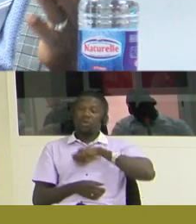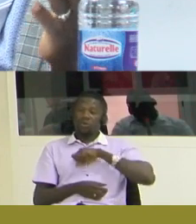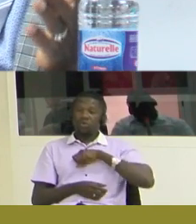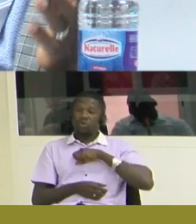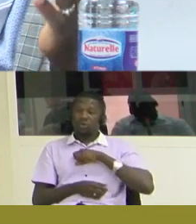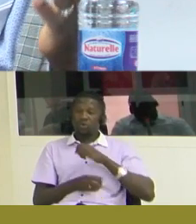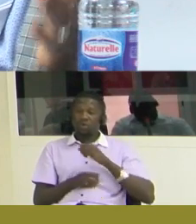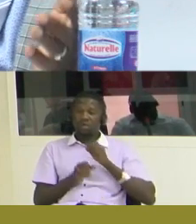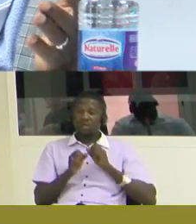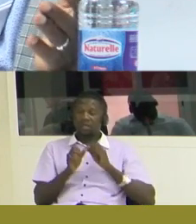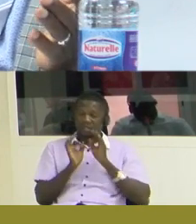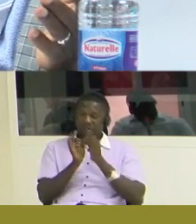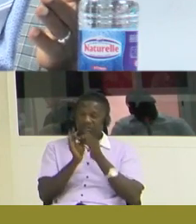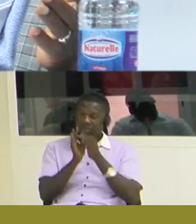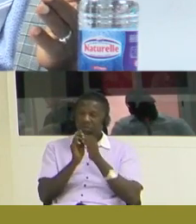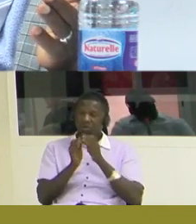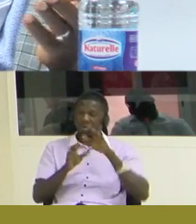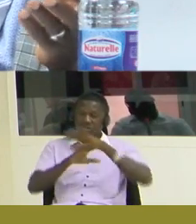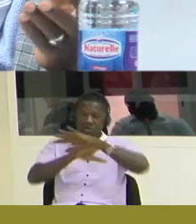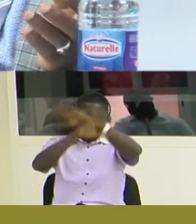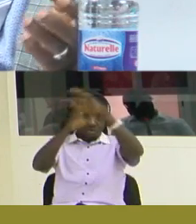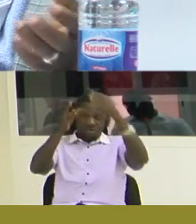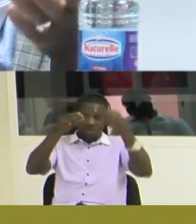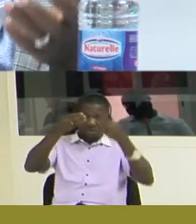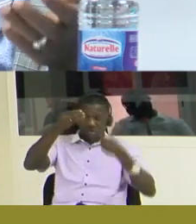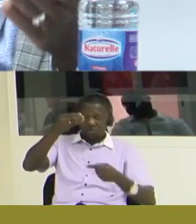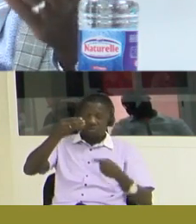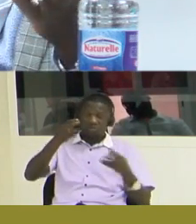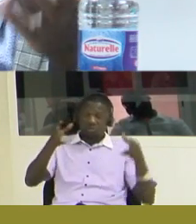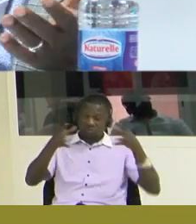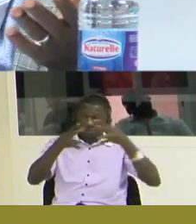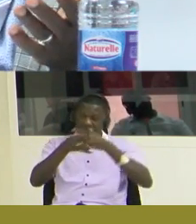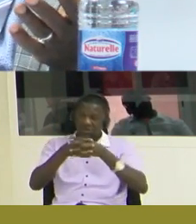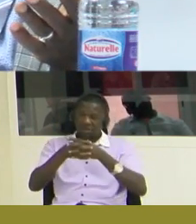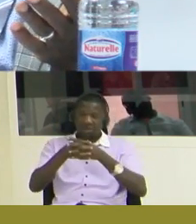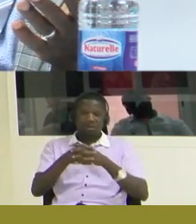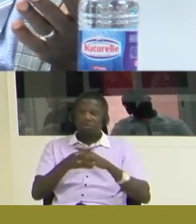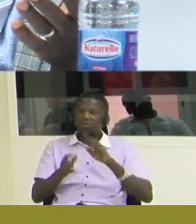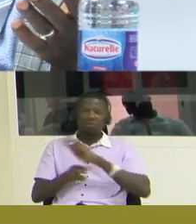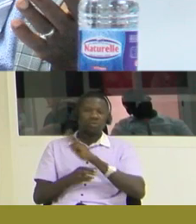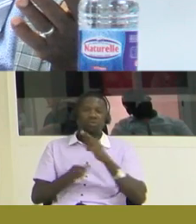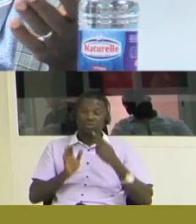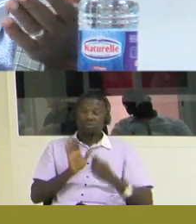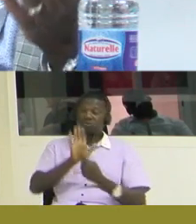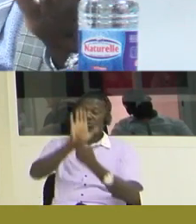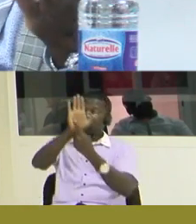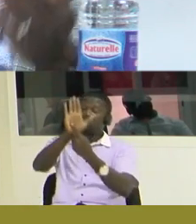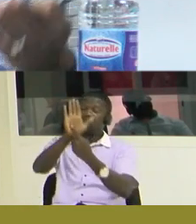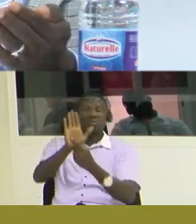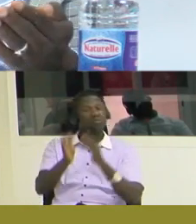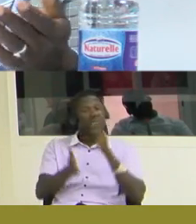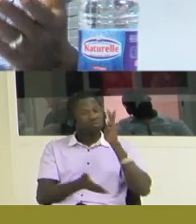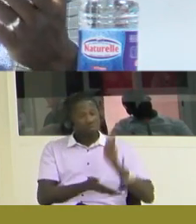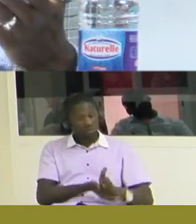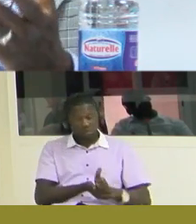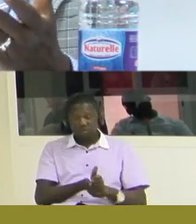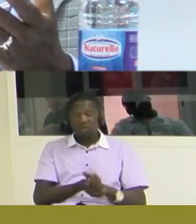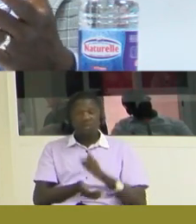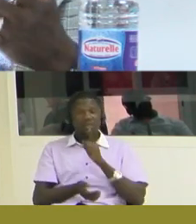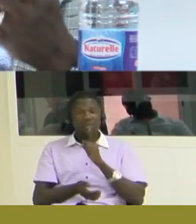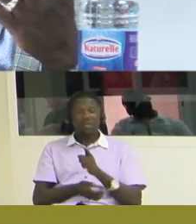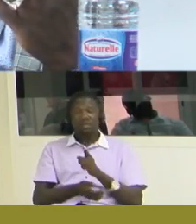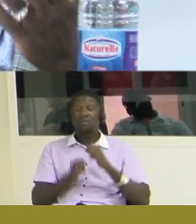those put together did not show any proof that sana was